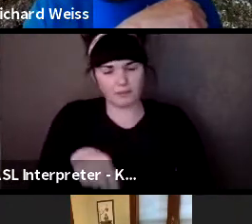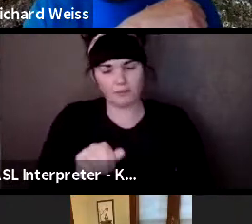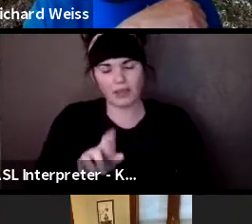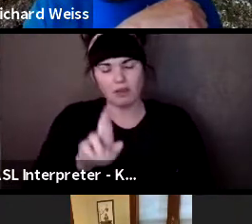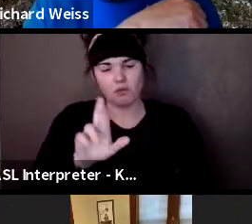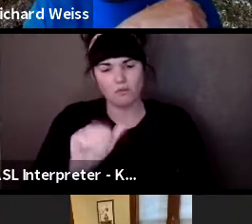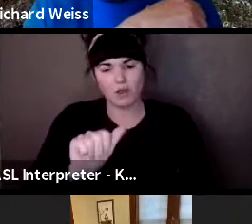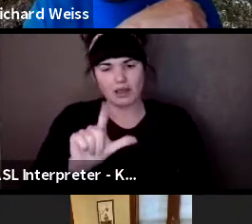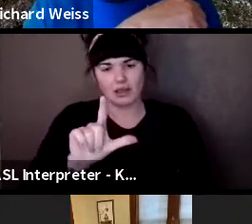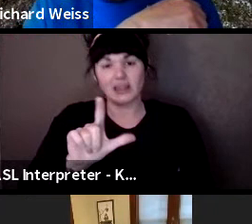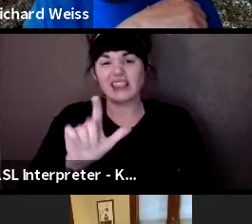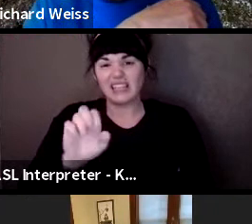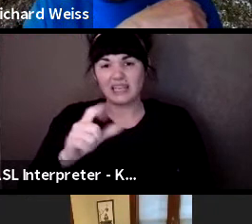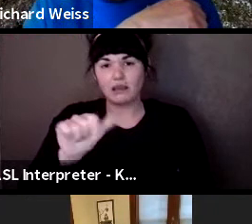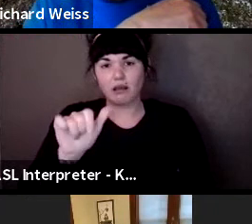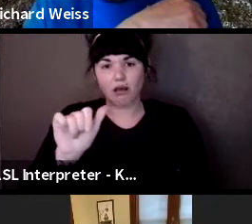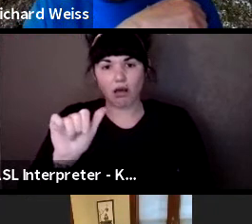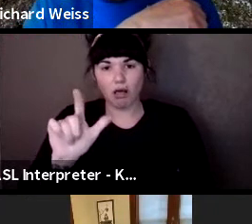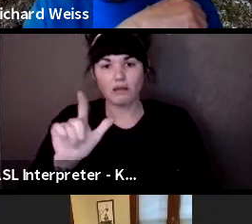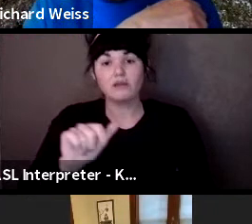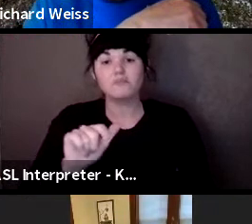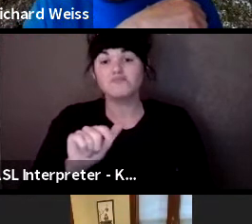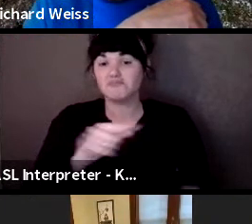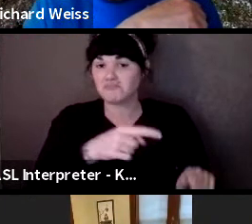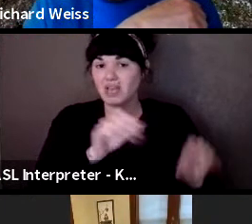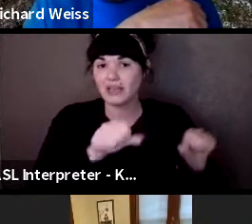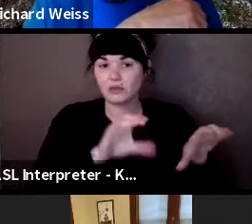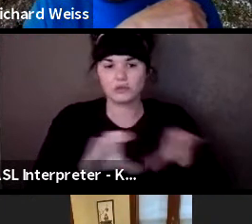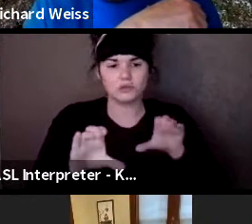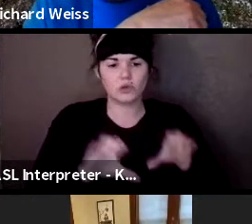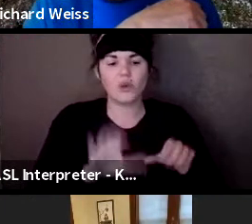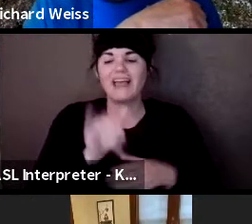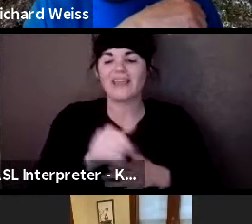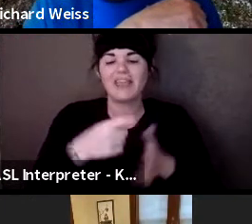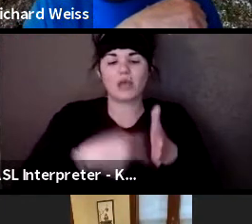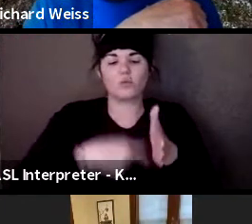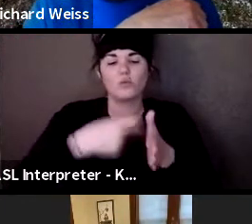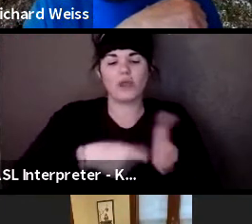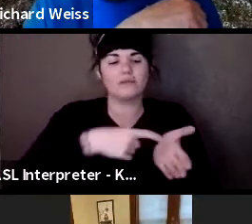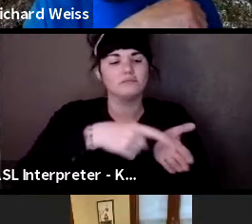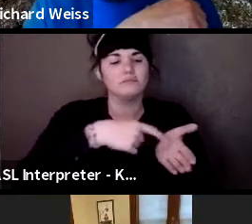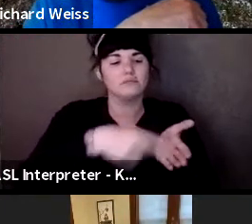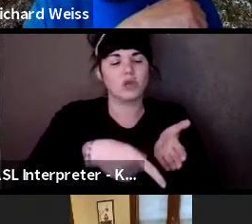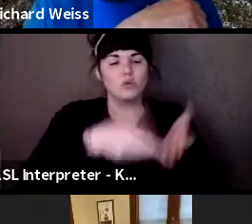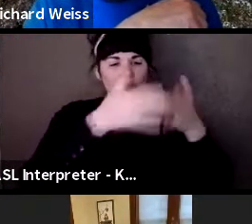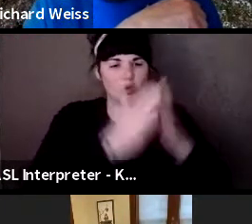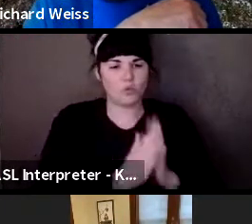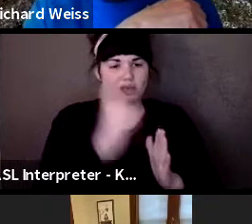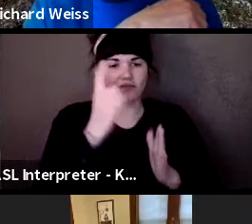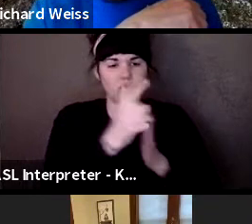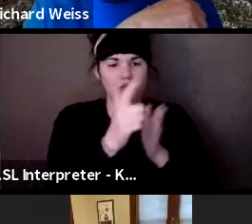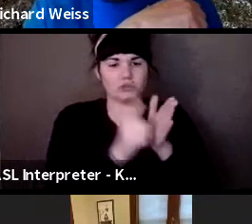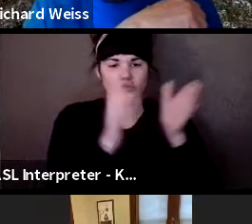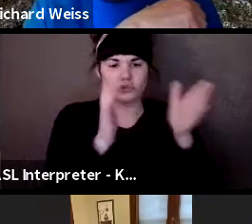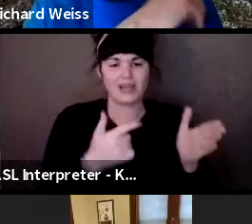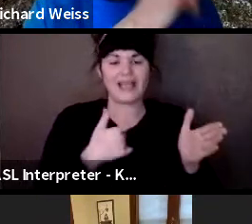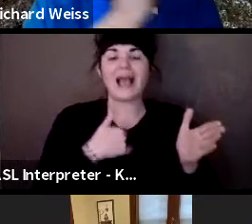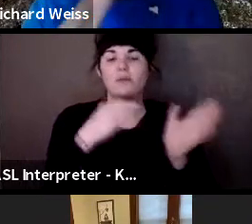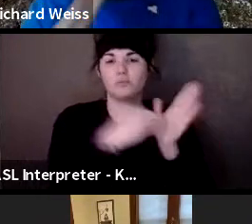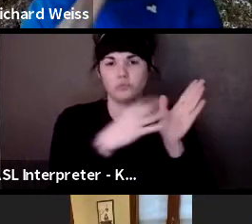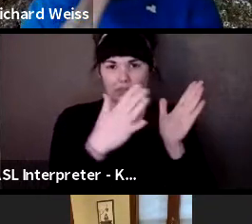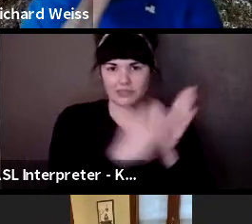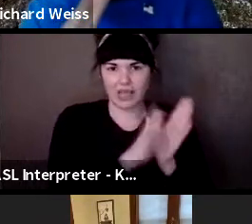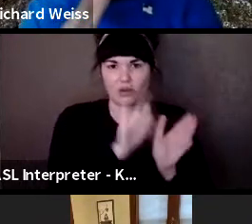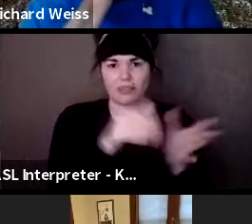And I put the rate request in for an attorney in there, but again, I wanted to